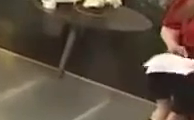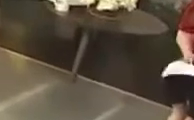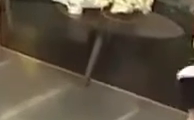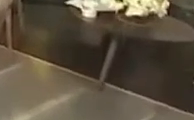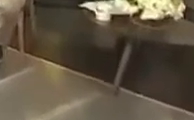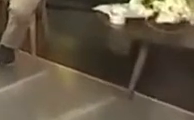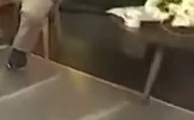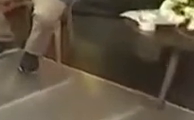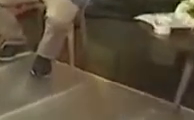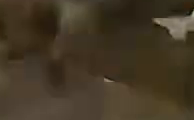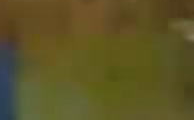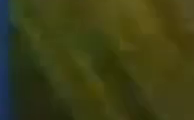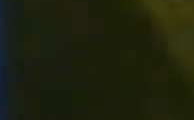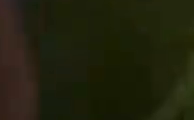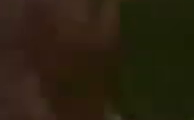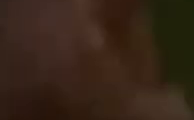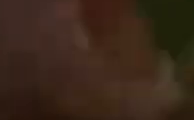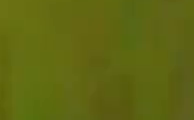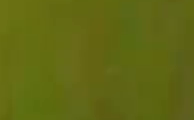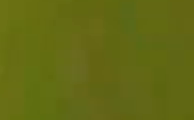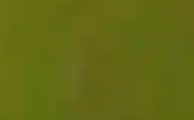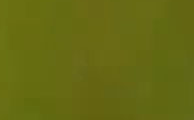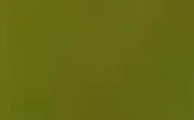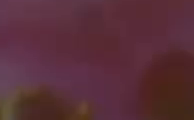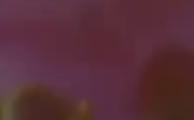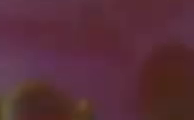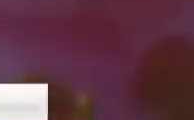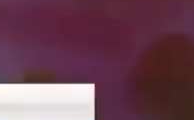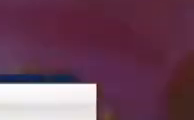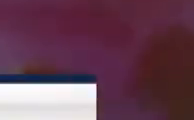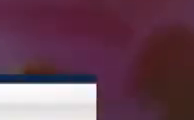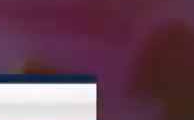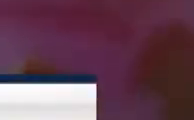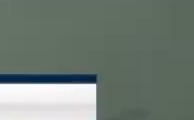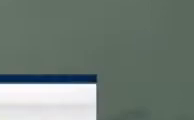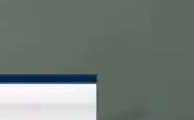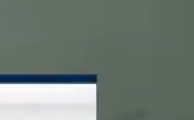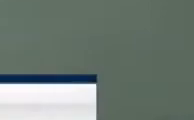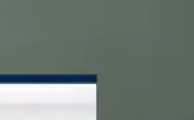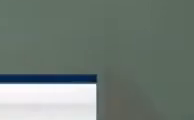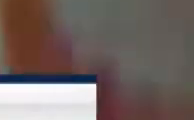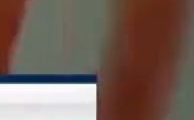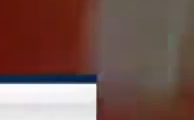When you're alone and life is making you lonely, you can always go